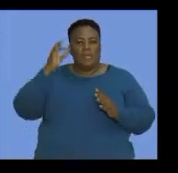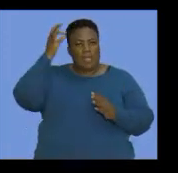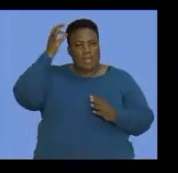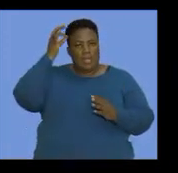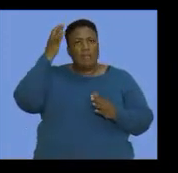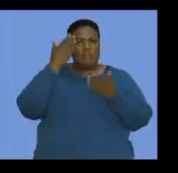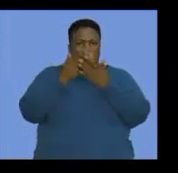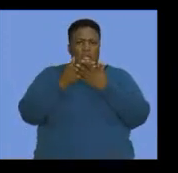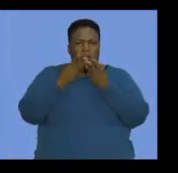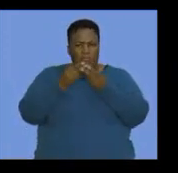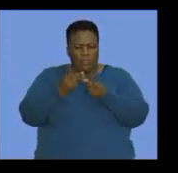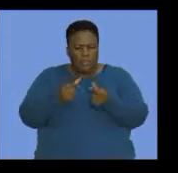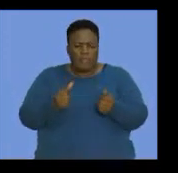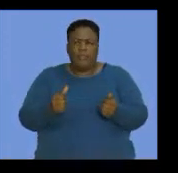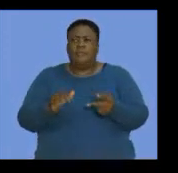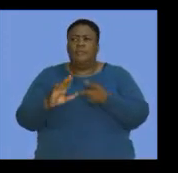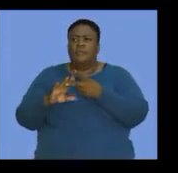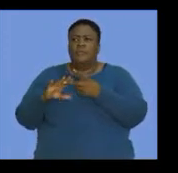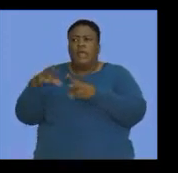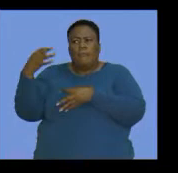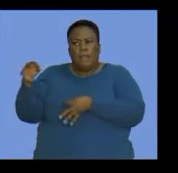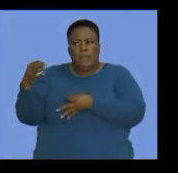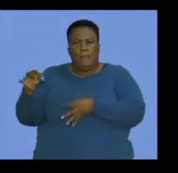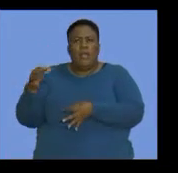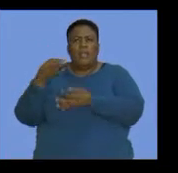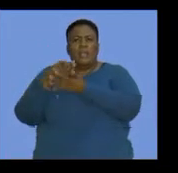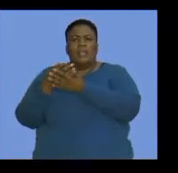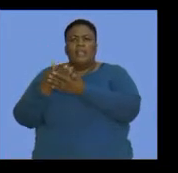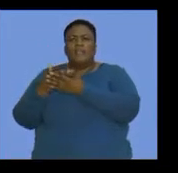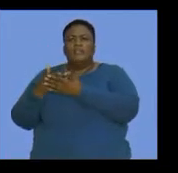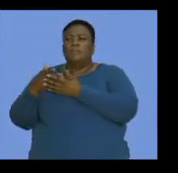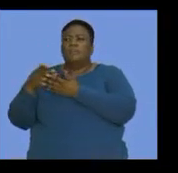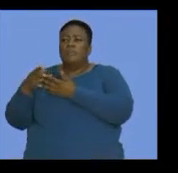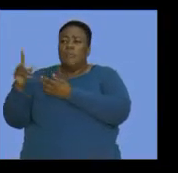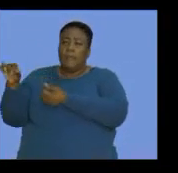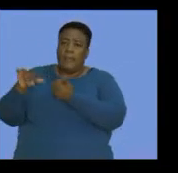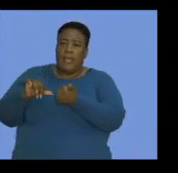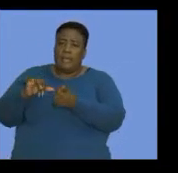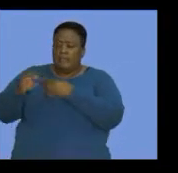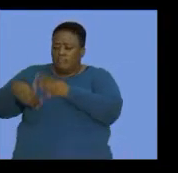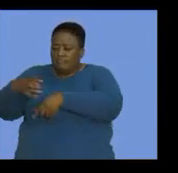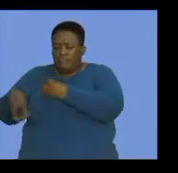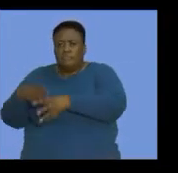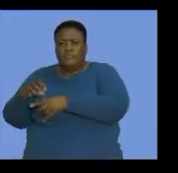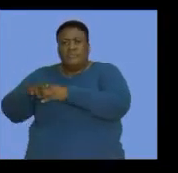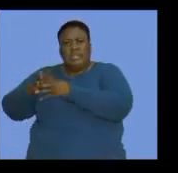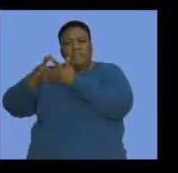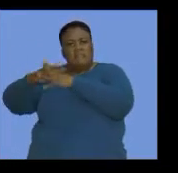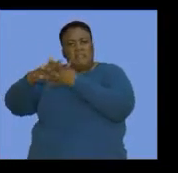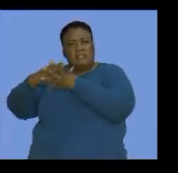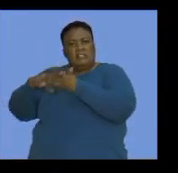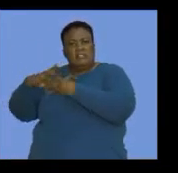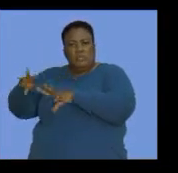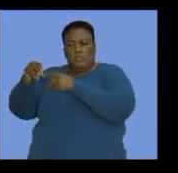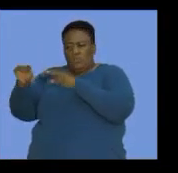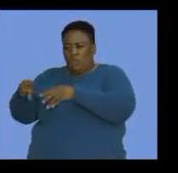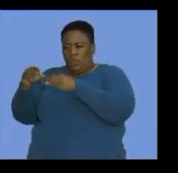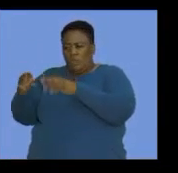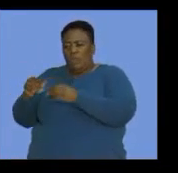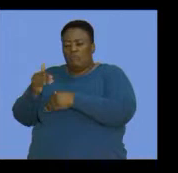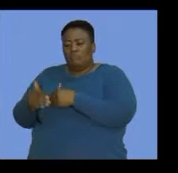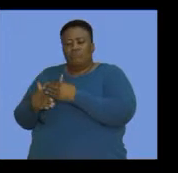as papers are examples of things that can be shredded and put into the environment and mixed with soil, and gradually they